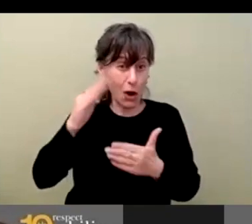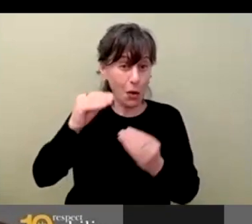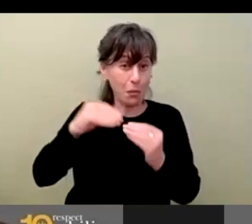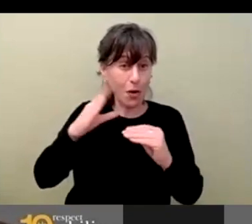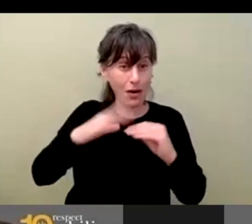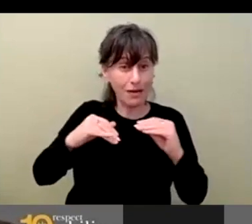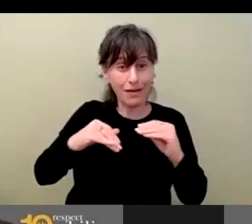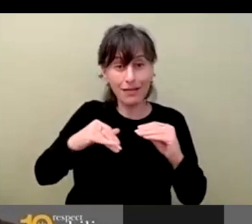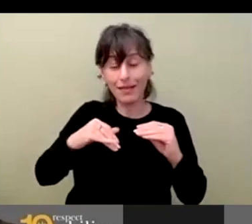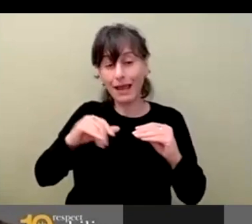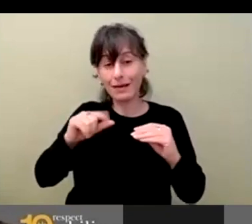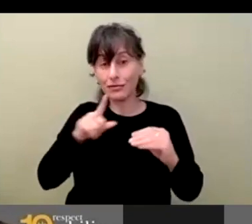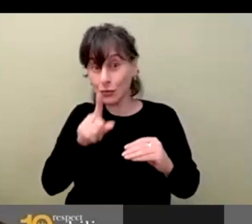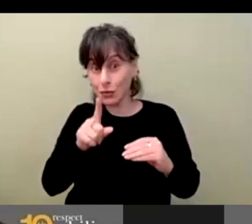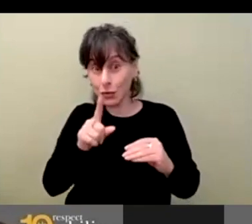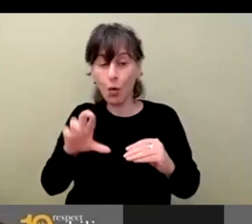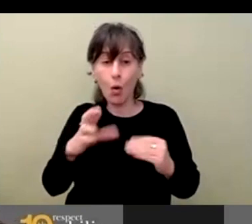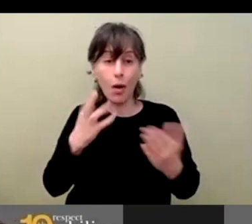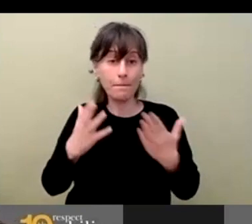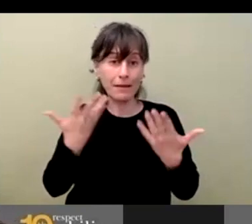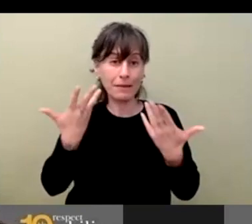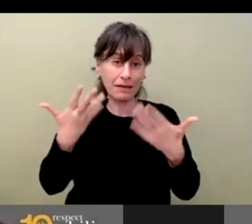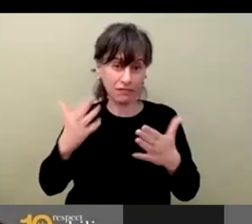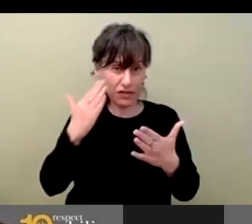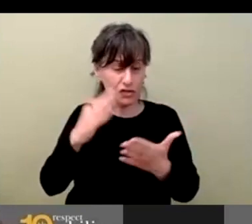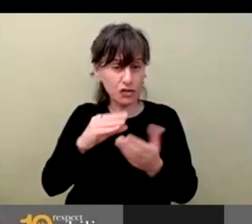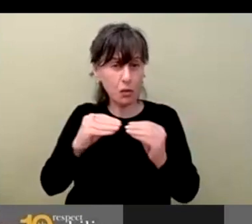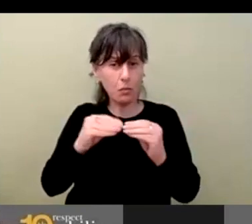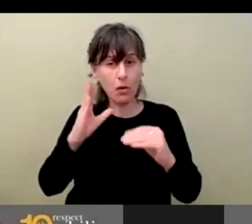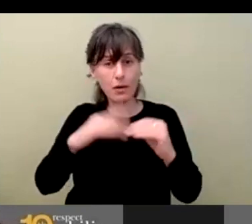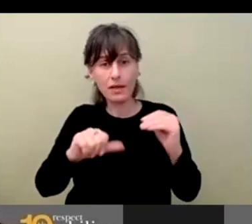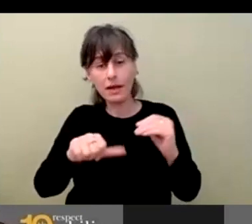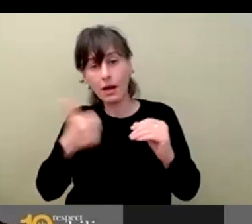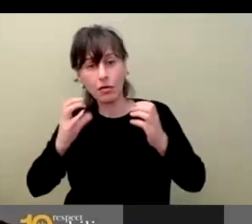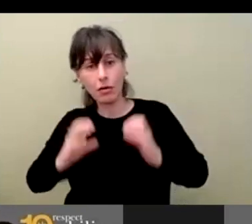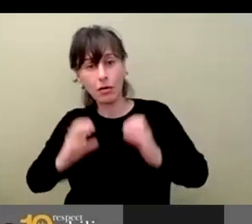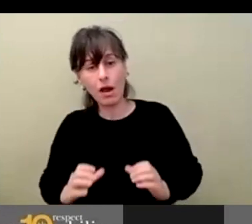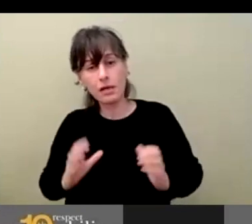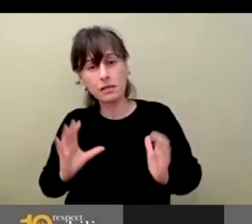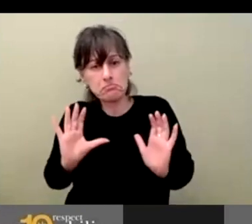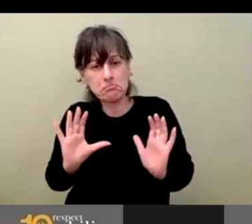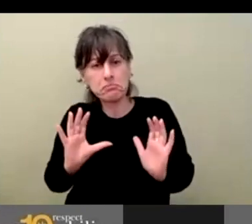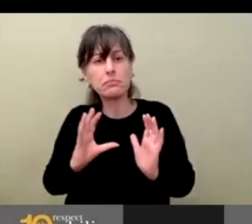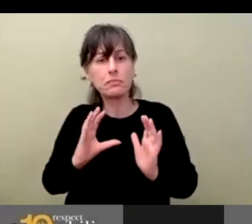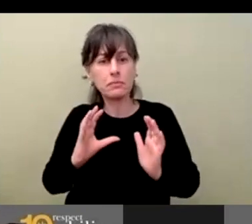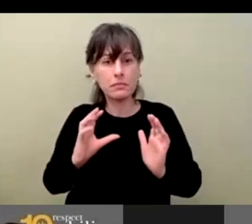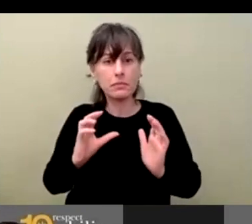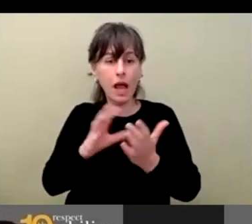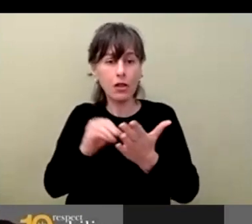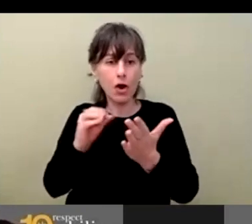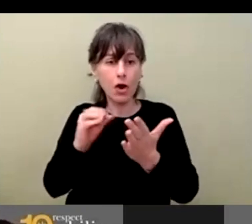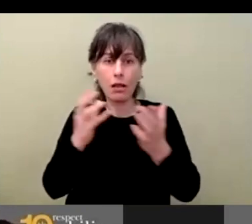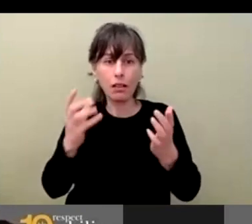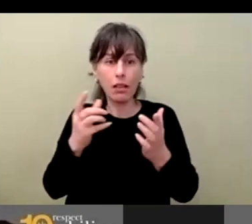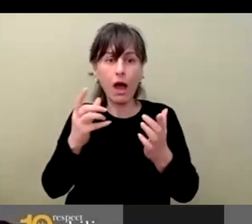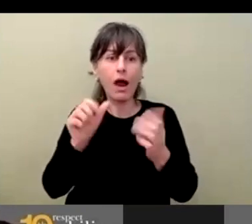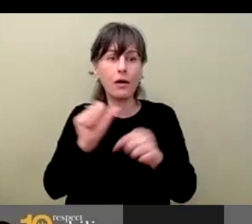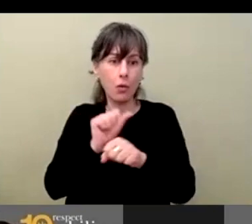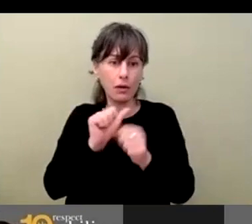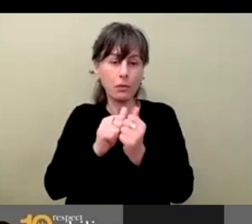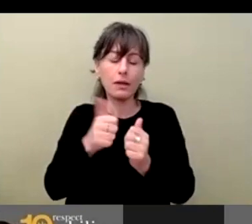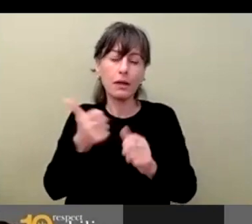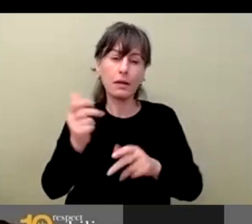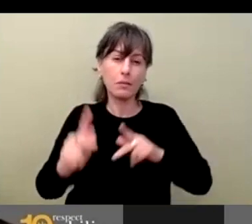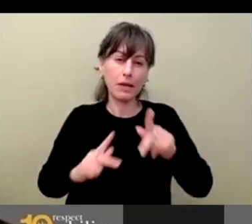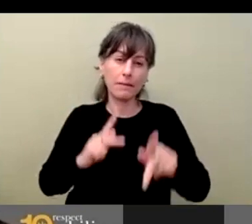or whether they're much further along on their journey than some of my other clients. You know, you learn a lot from working with others and